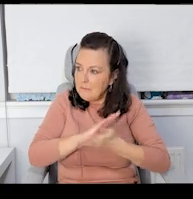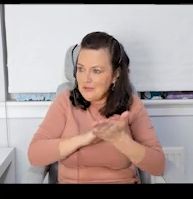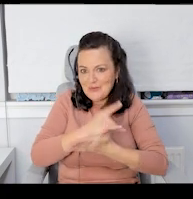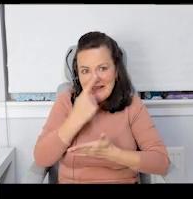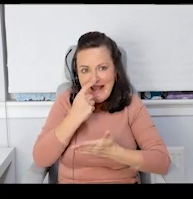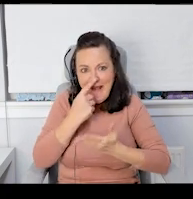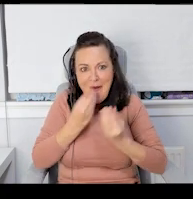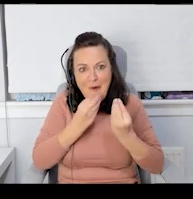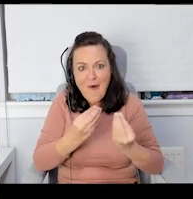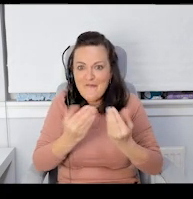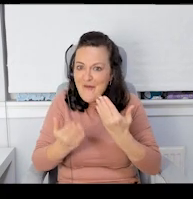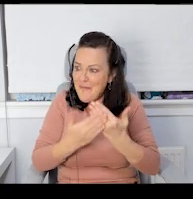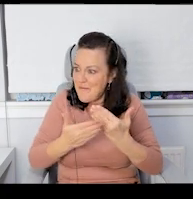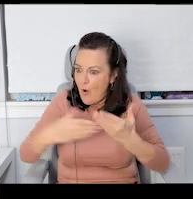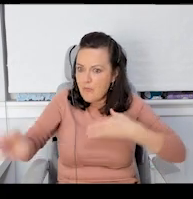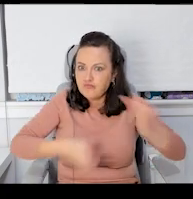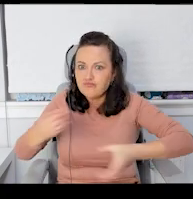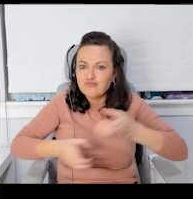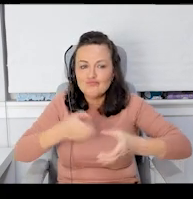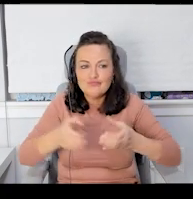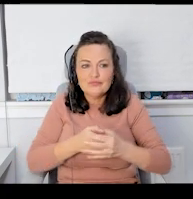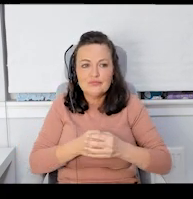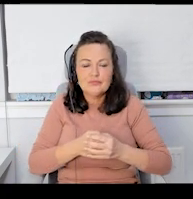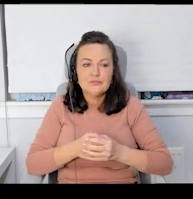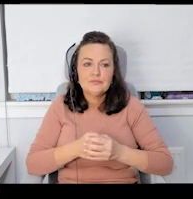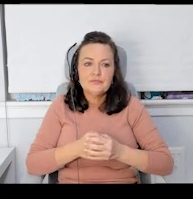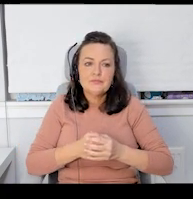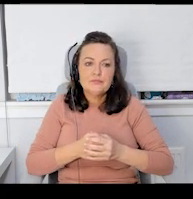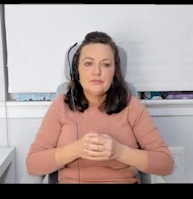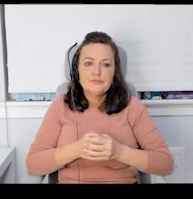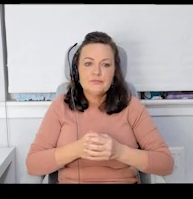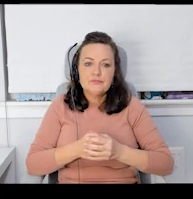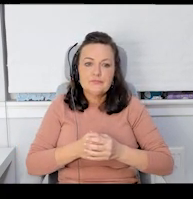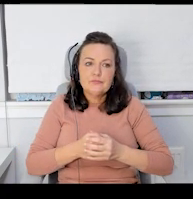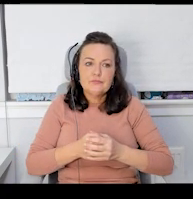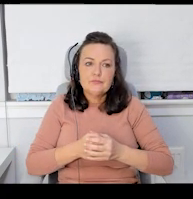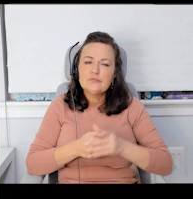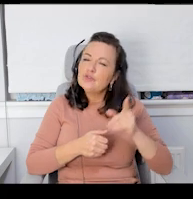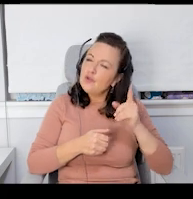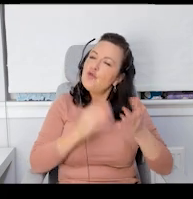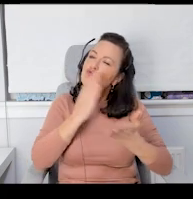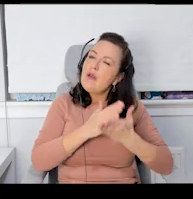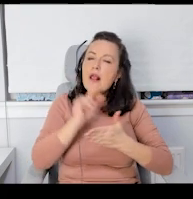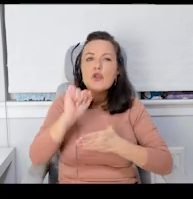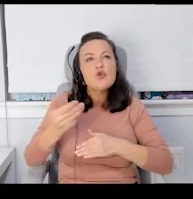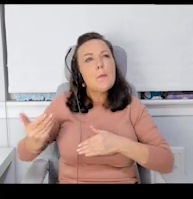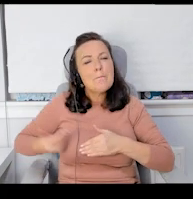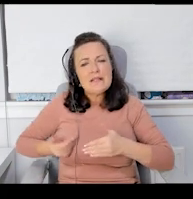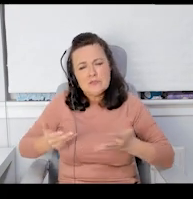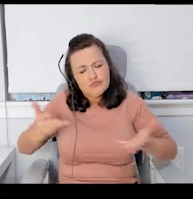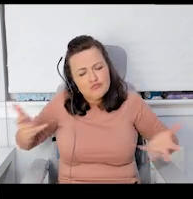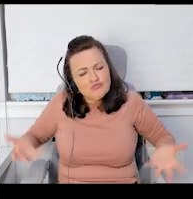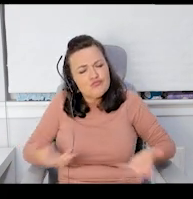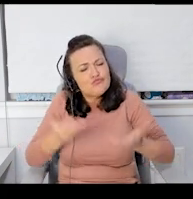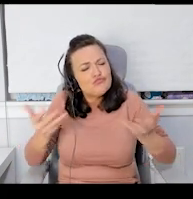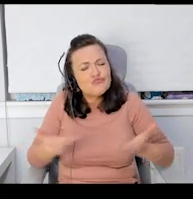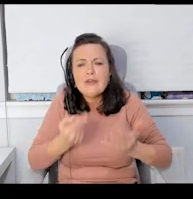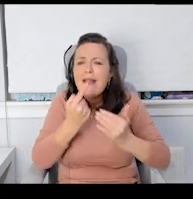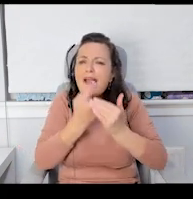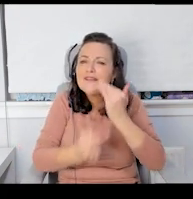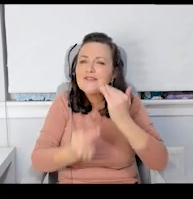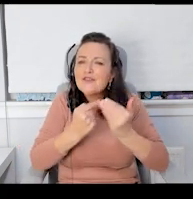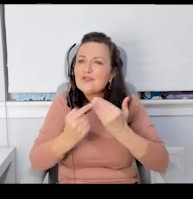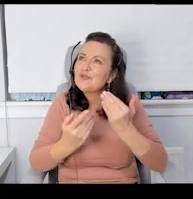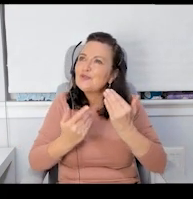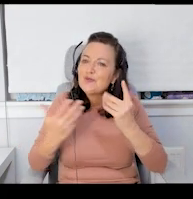we, yeah. Yeah. So as basically to support your business, nurture Massively. Individuals to progress through a career, yeah.